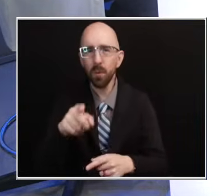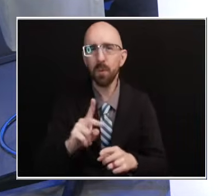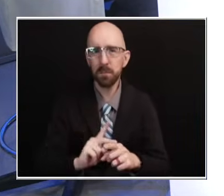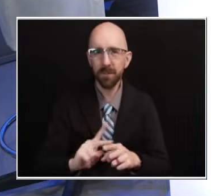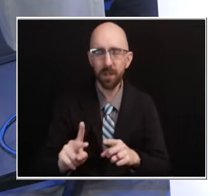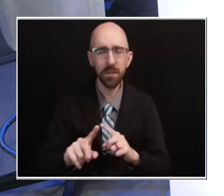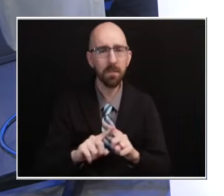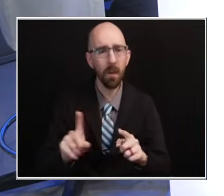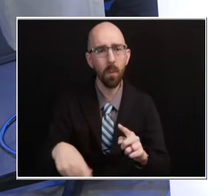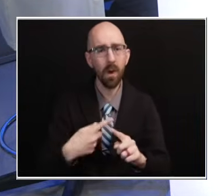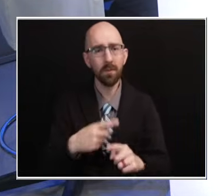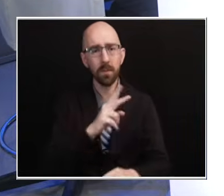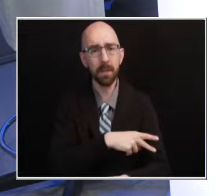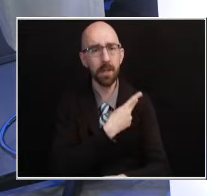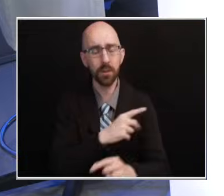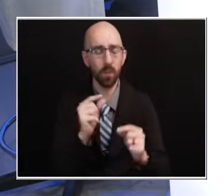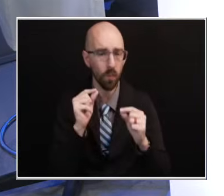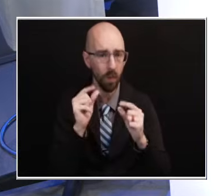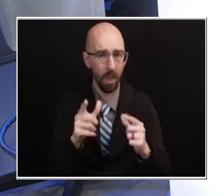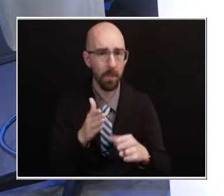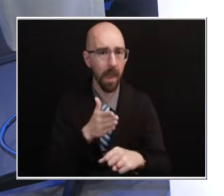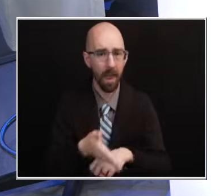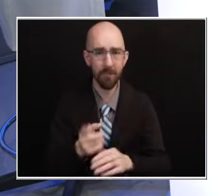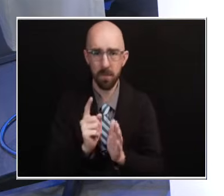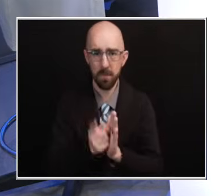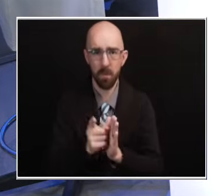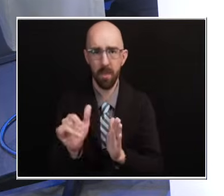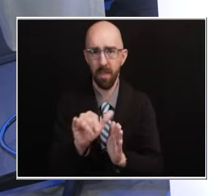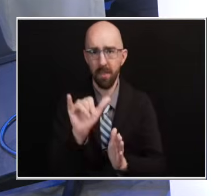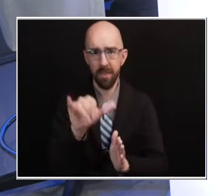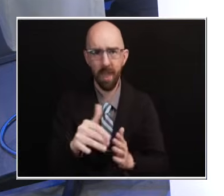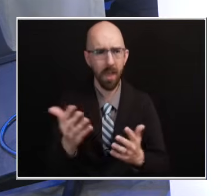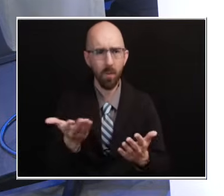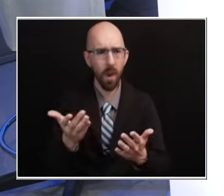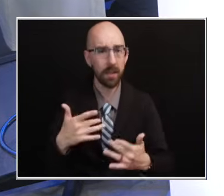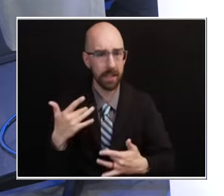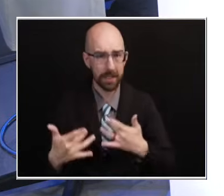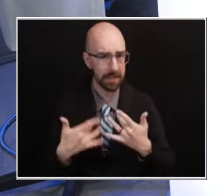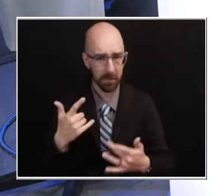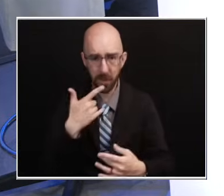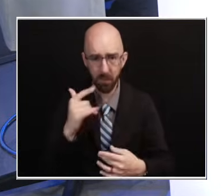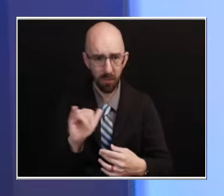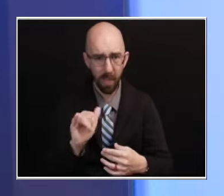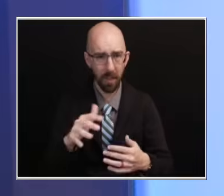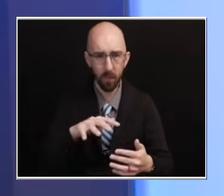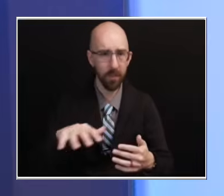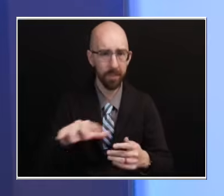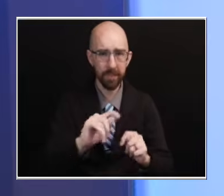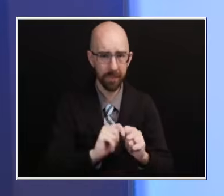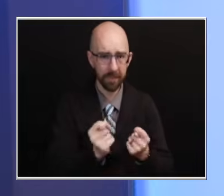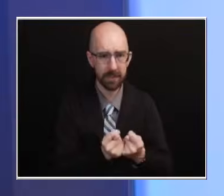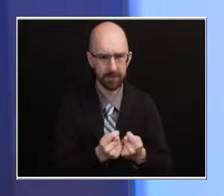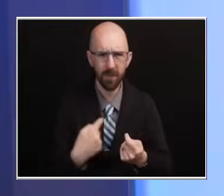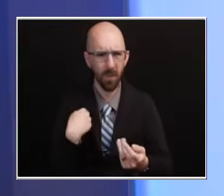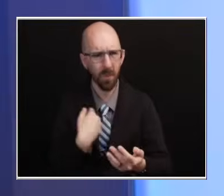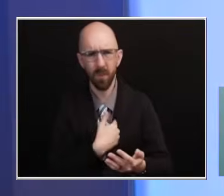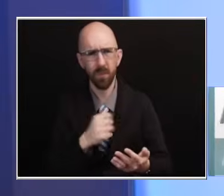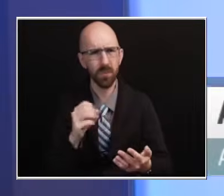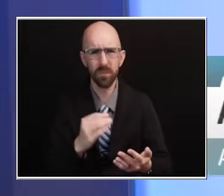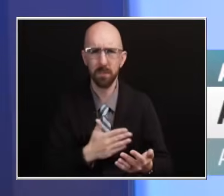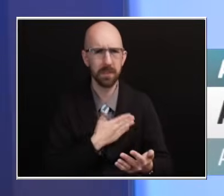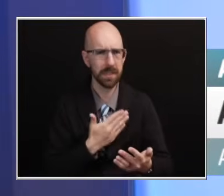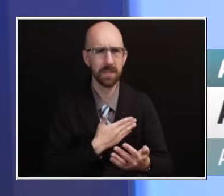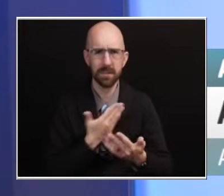patient is waking up after a moment like this, what is the excitement among you and the team? Absolutely. I mean, we were so pleased. I feel